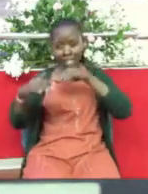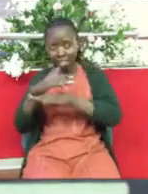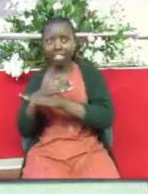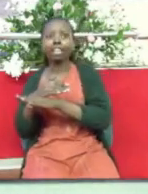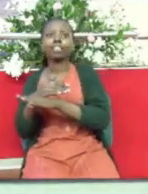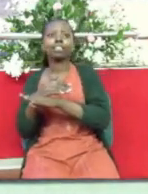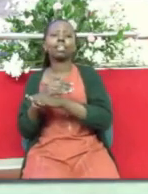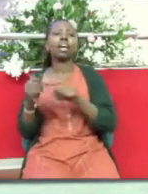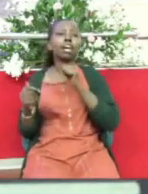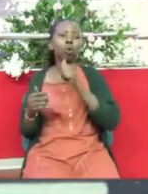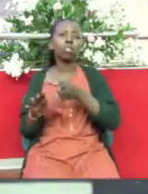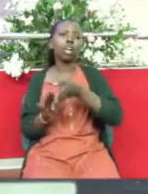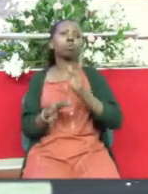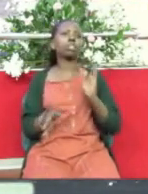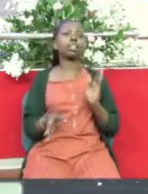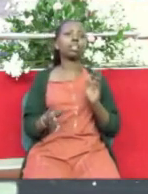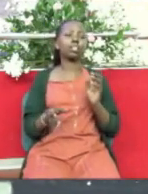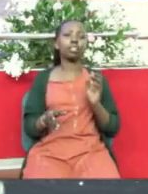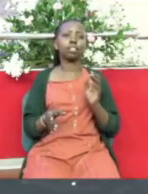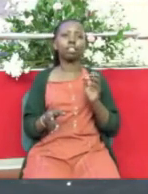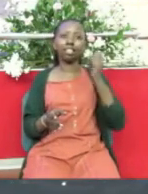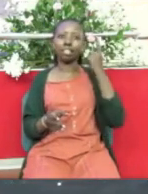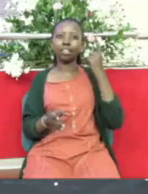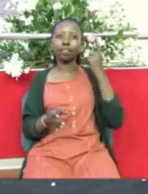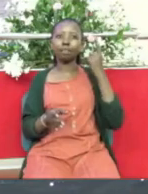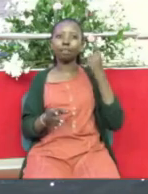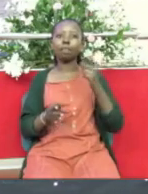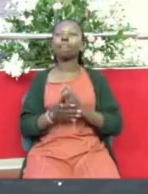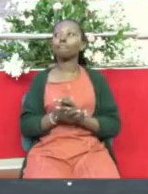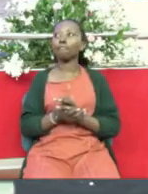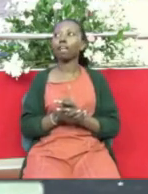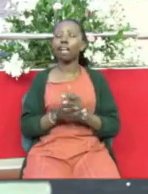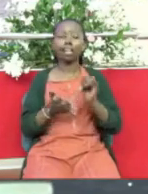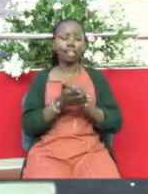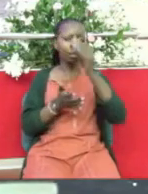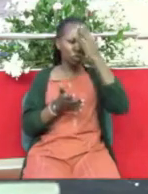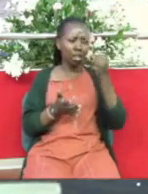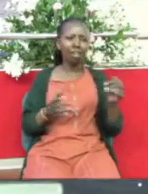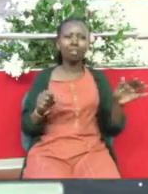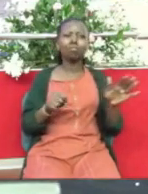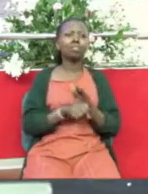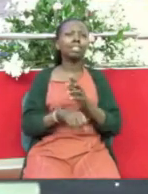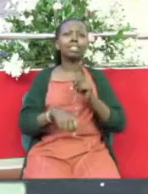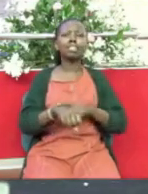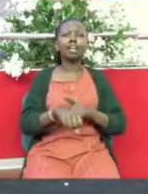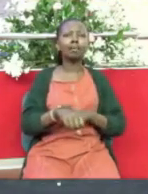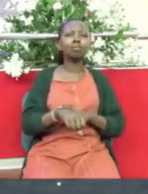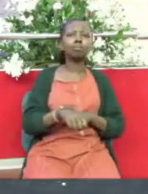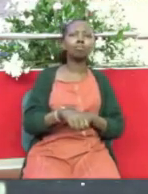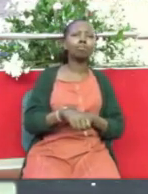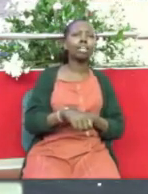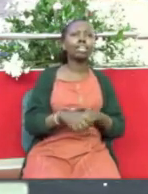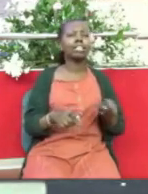aweze kufanya kazi, adui anajua kwamba ili aweze kufanya kazi lazima awe ndani wala si nje. That's why most of the times in the financial institutions, the